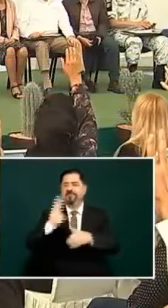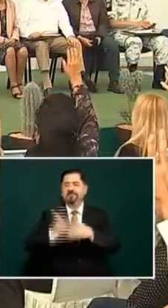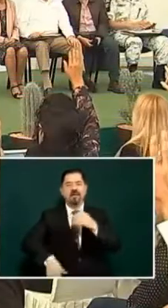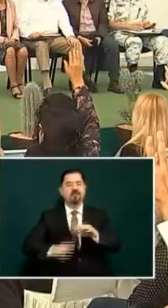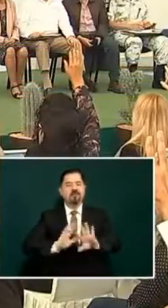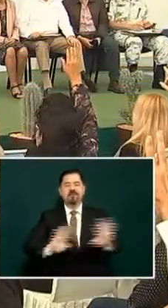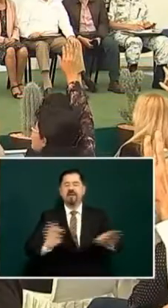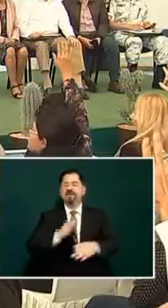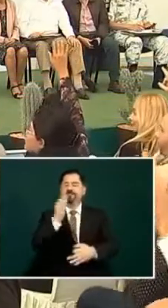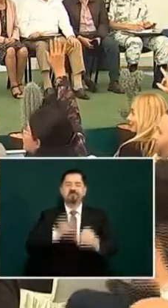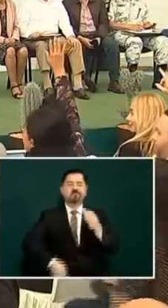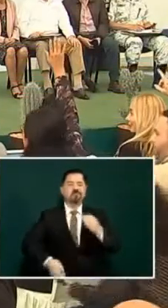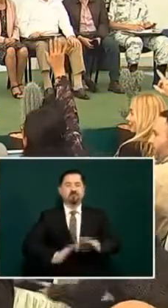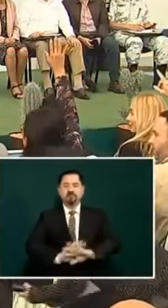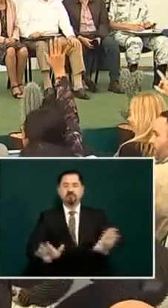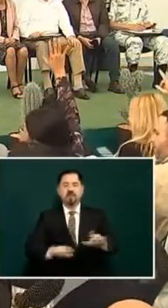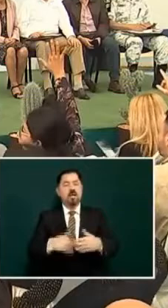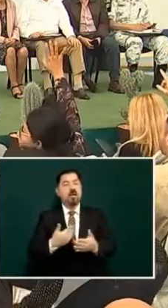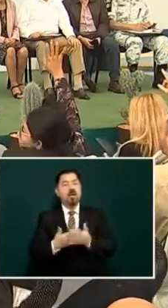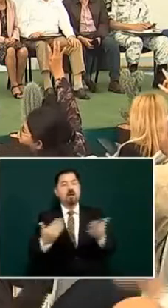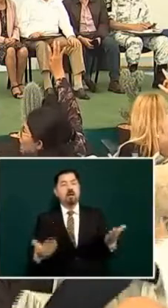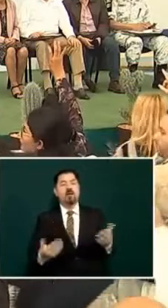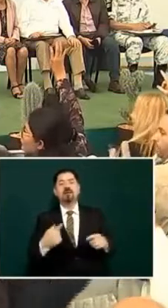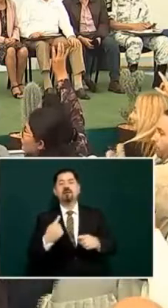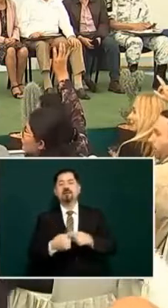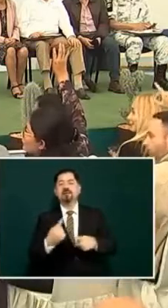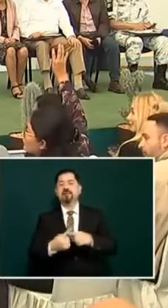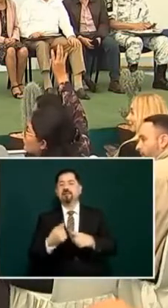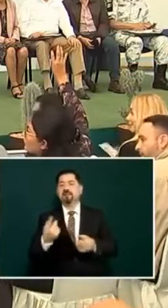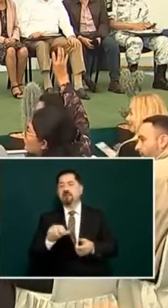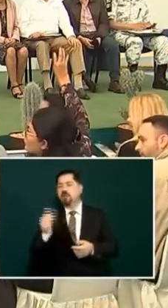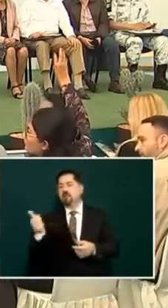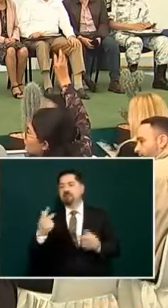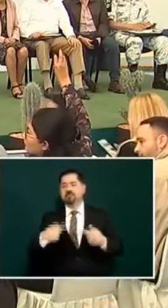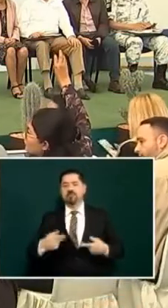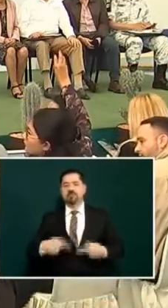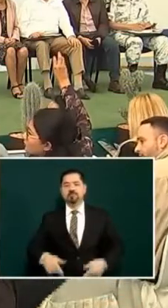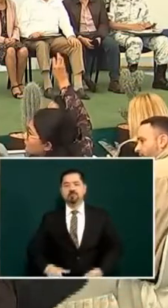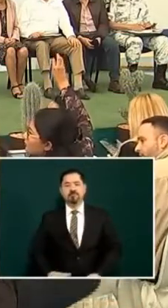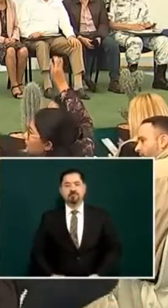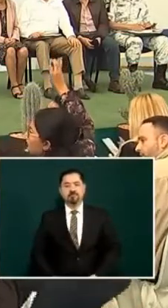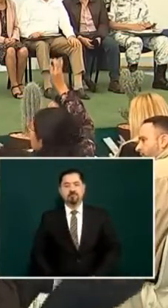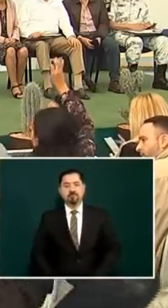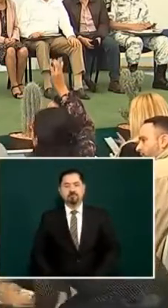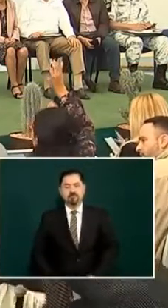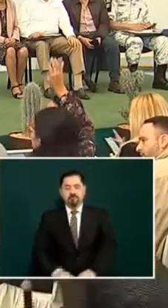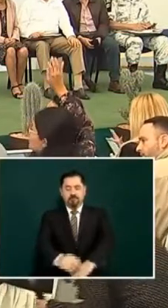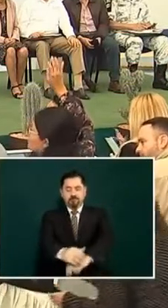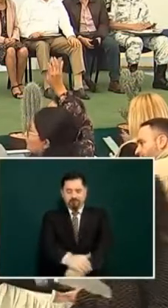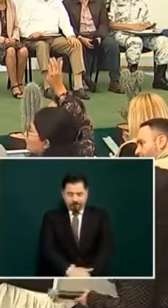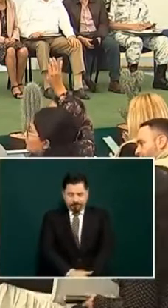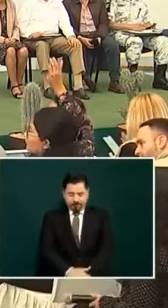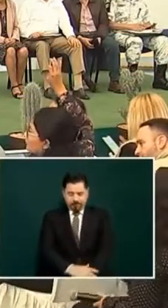it's ended and now with one of the ladies